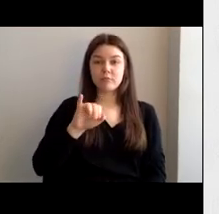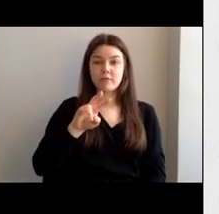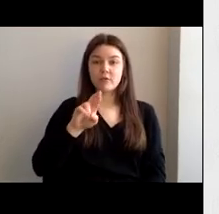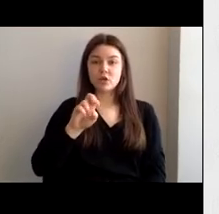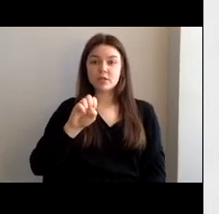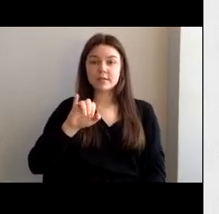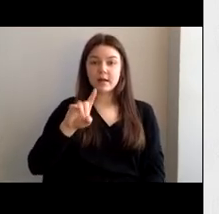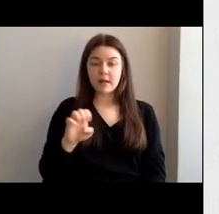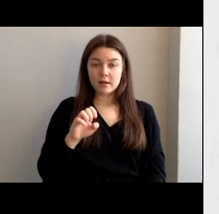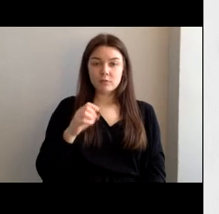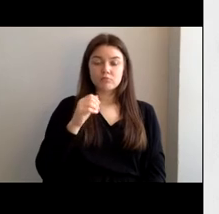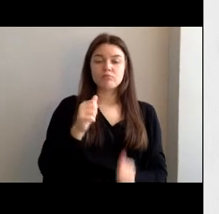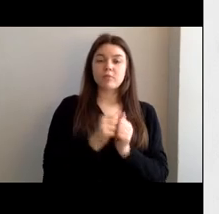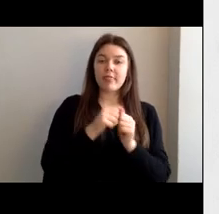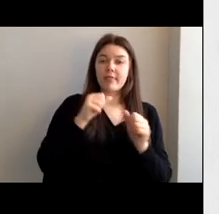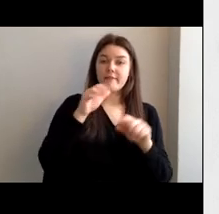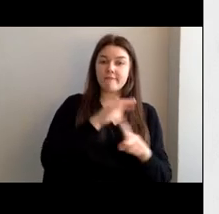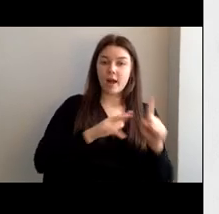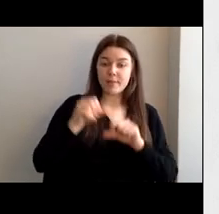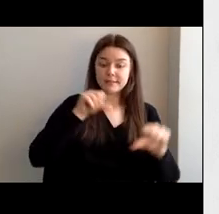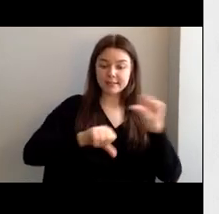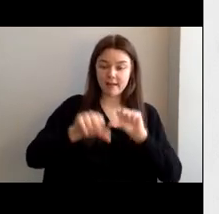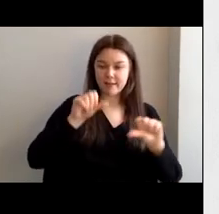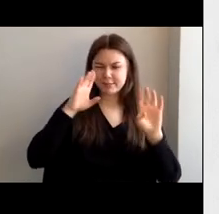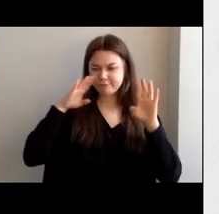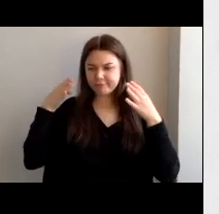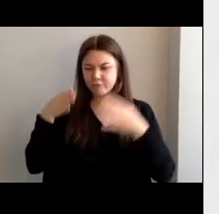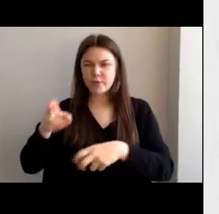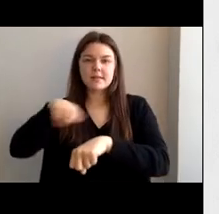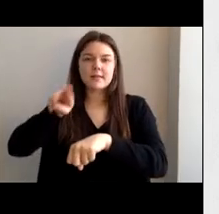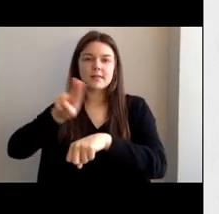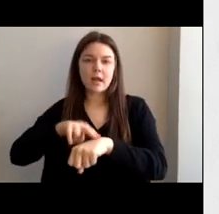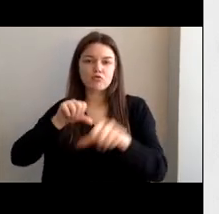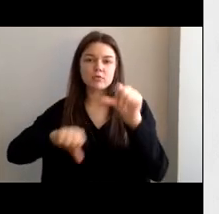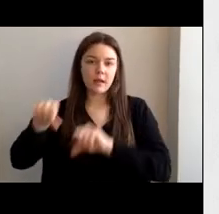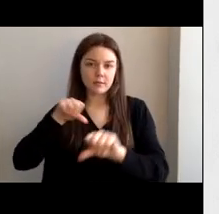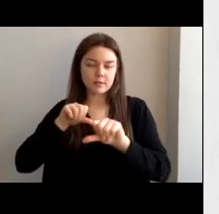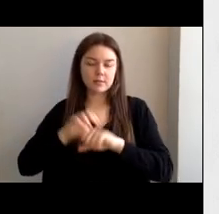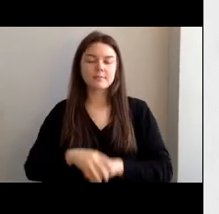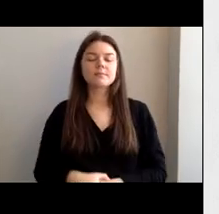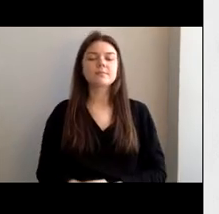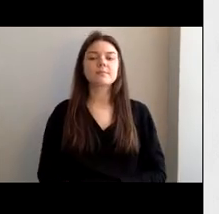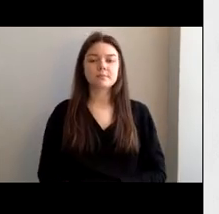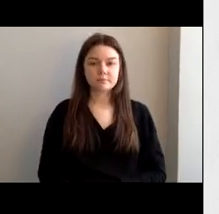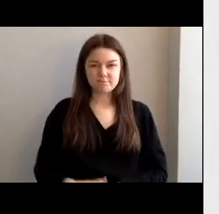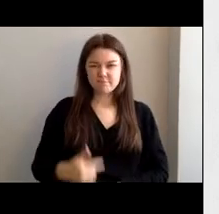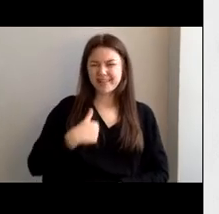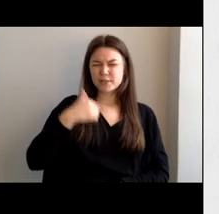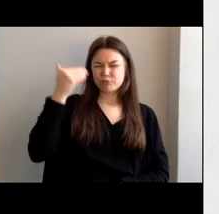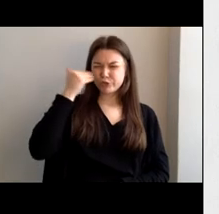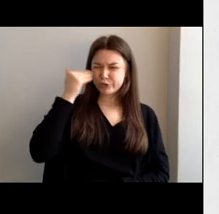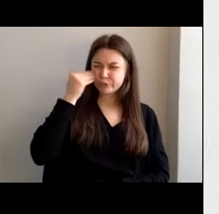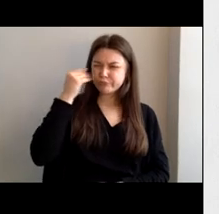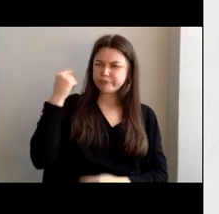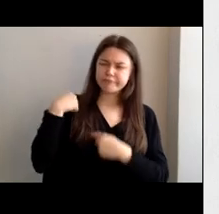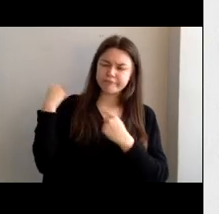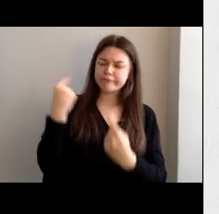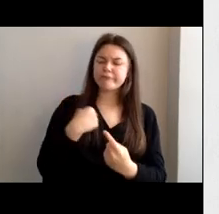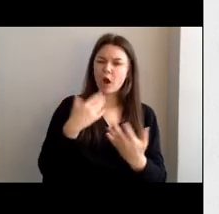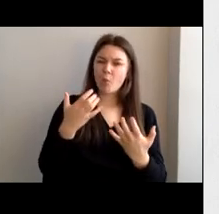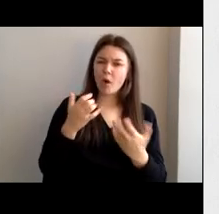environmental science with emphasis on natural science. I always knew that I wanted to do something in